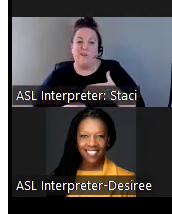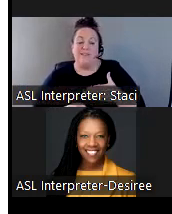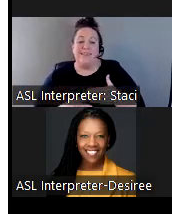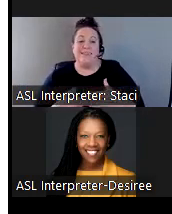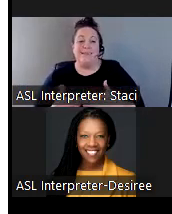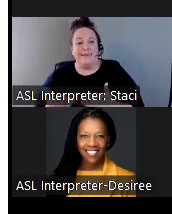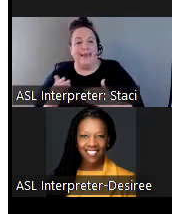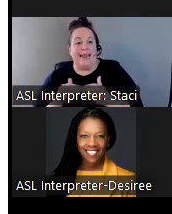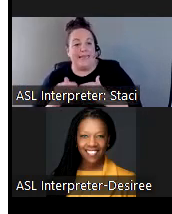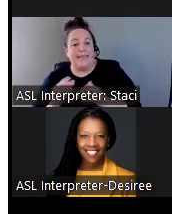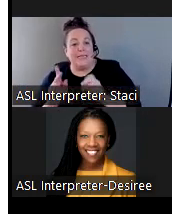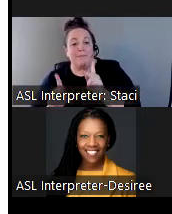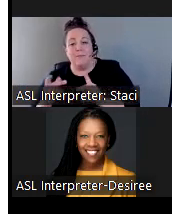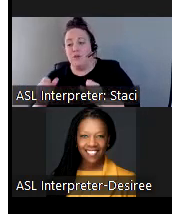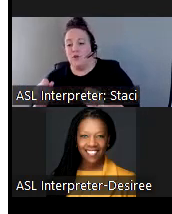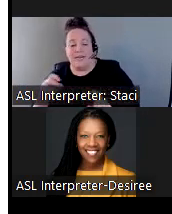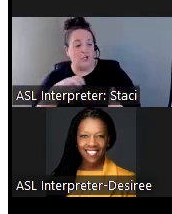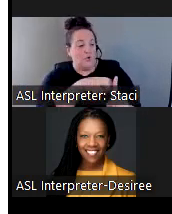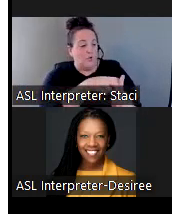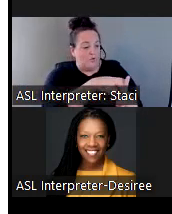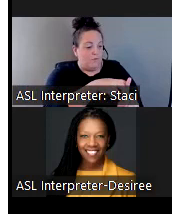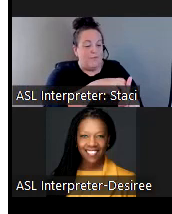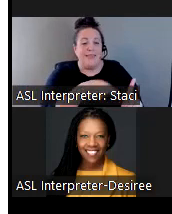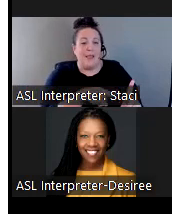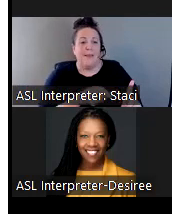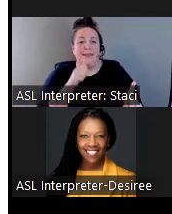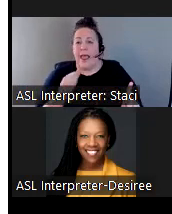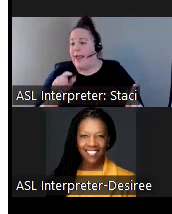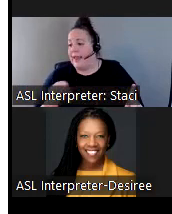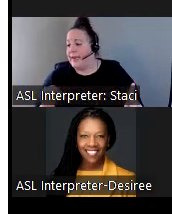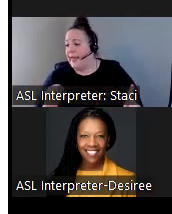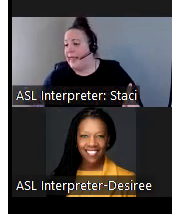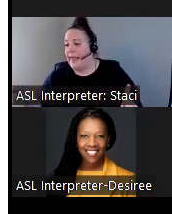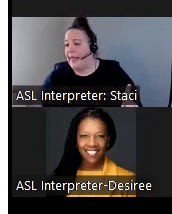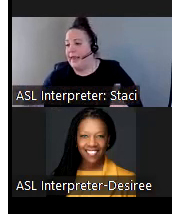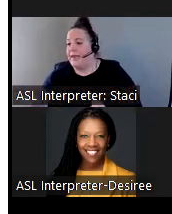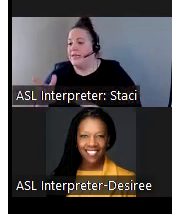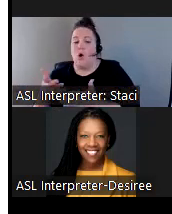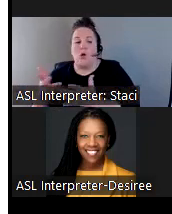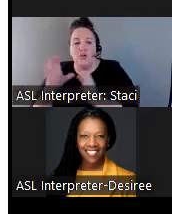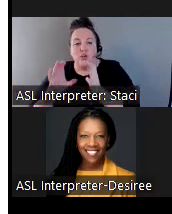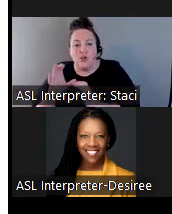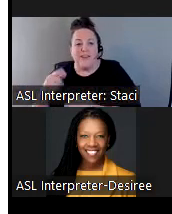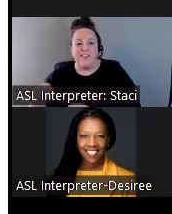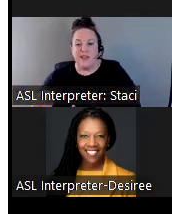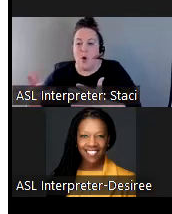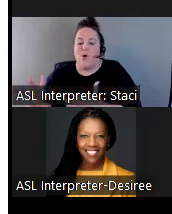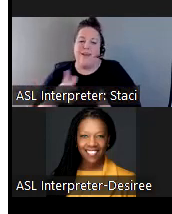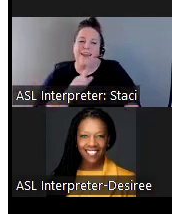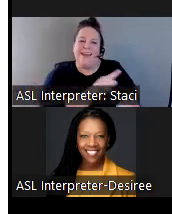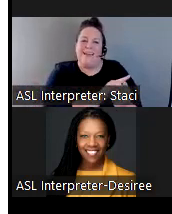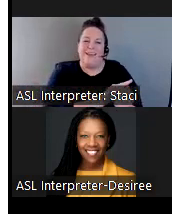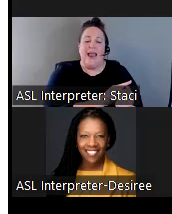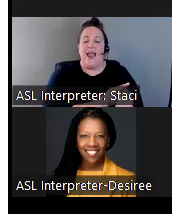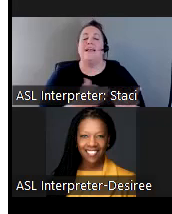people who are trying to find these kiddos will not spin their wheels on a child's already being seen and served. So don't assume, oh, well, I still